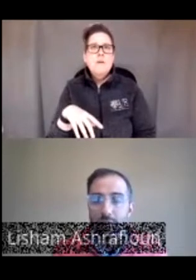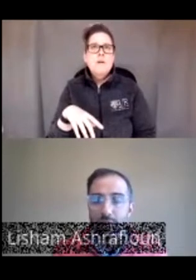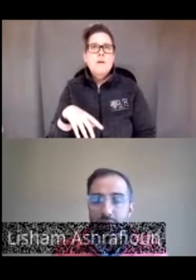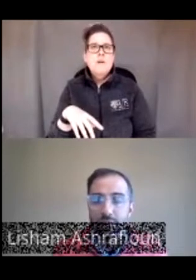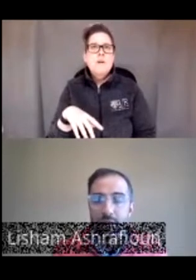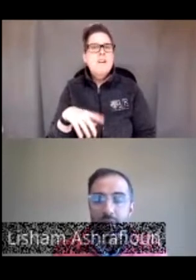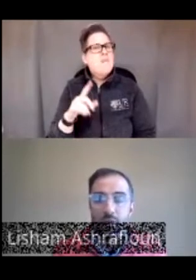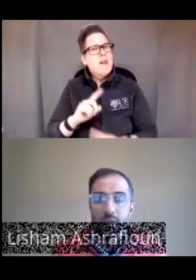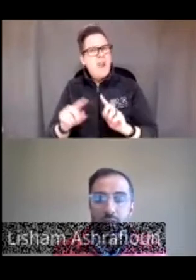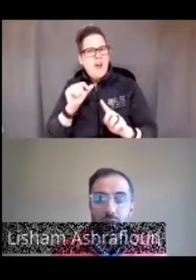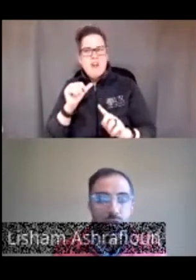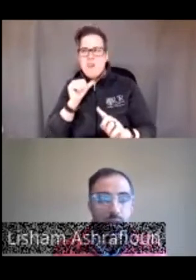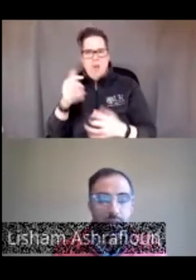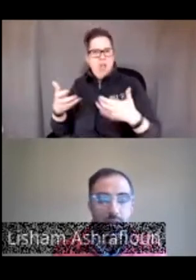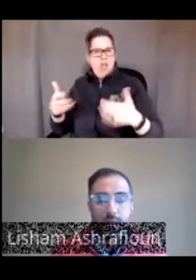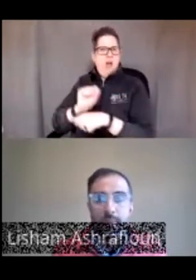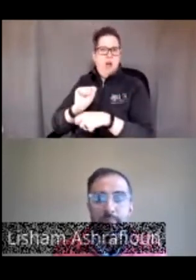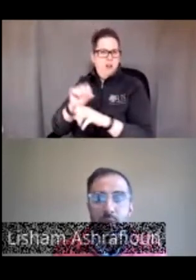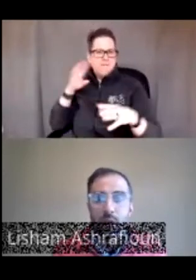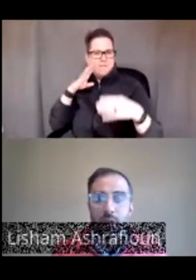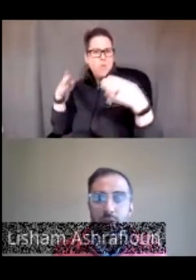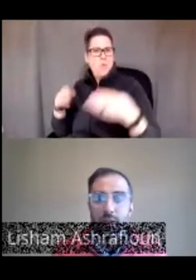fewer efforts that have looked into addressing